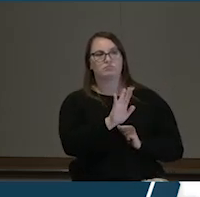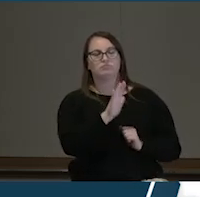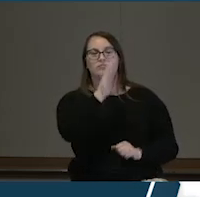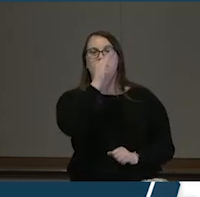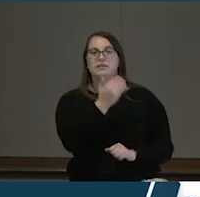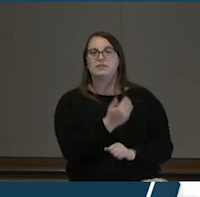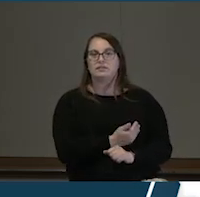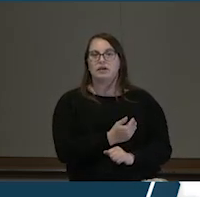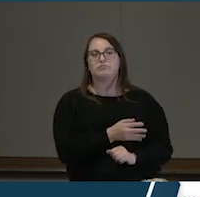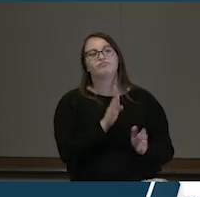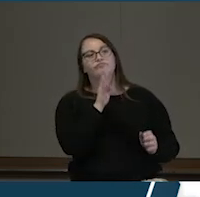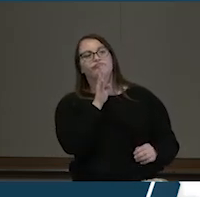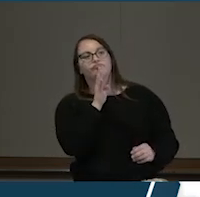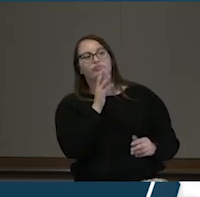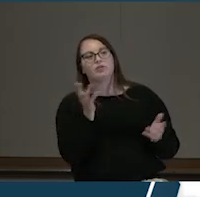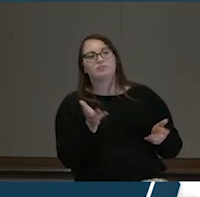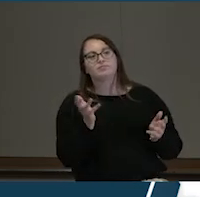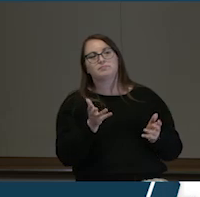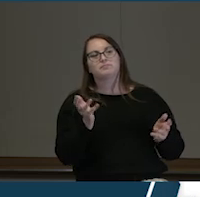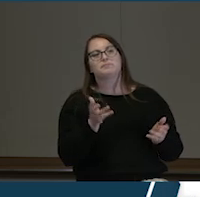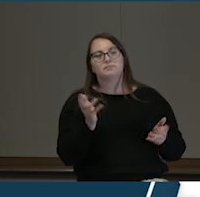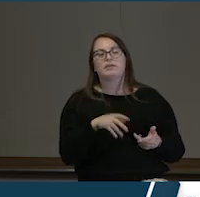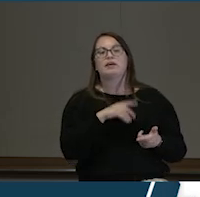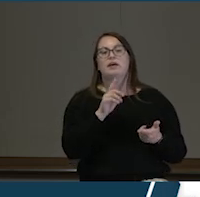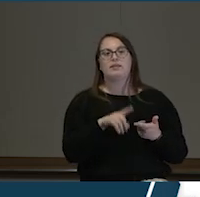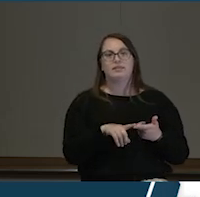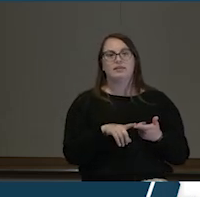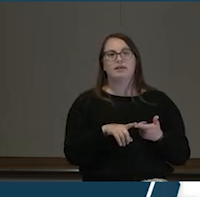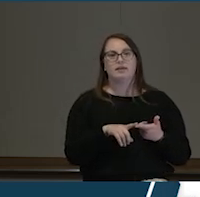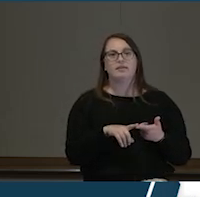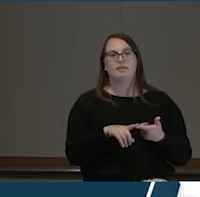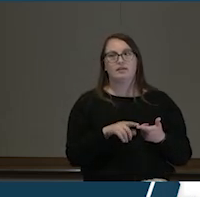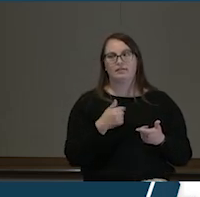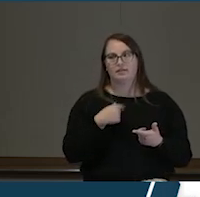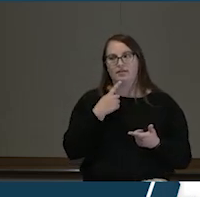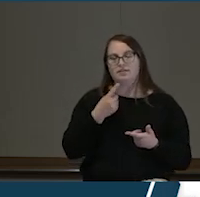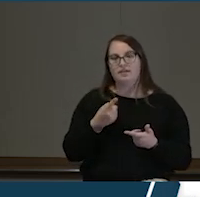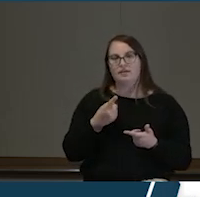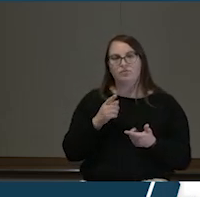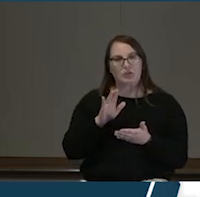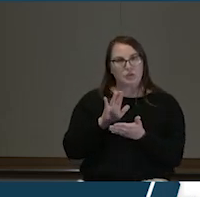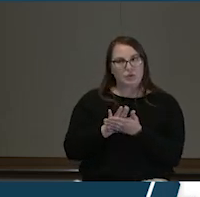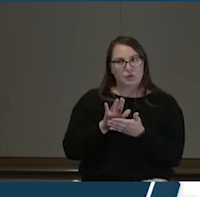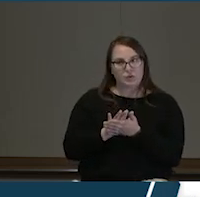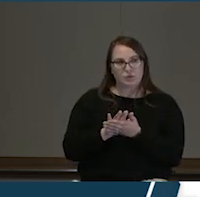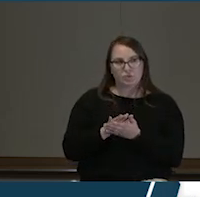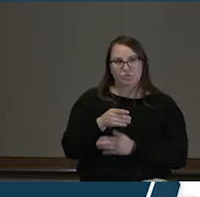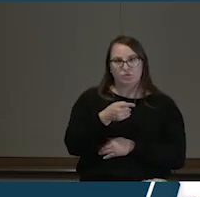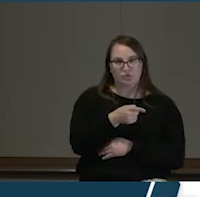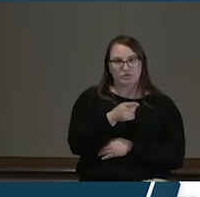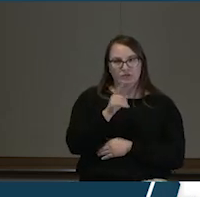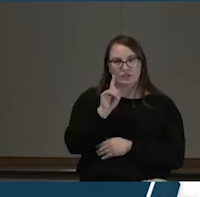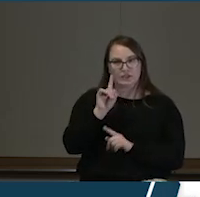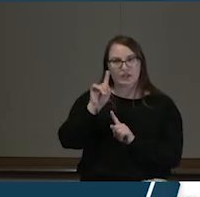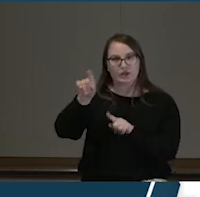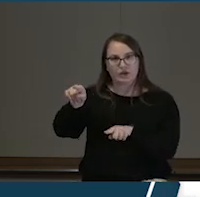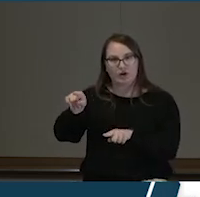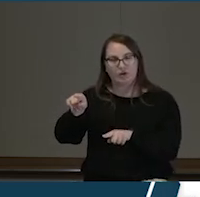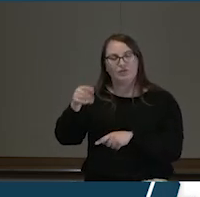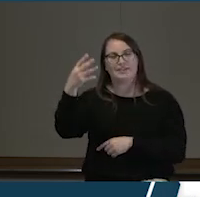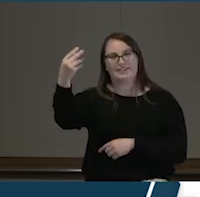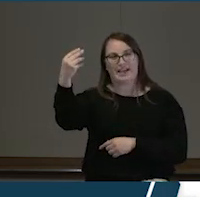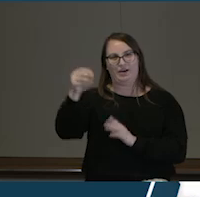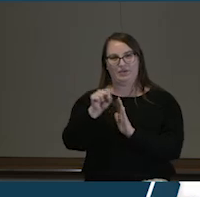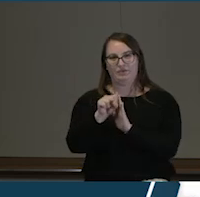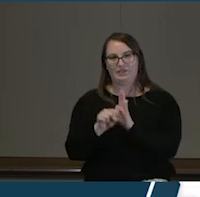And I said to her, yeah, but the school that he's going to go to, because she said something about a state school